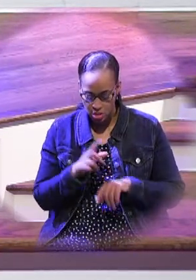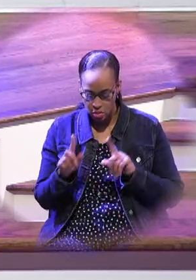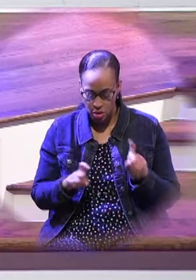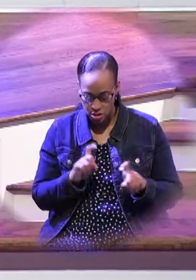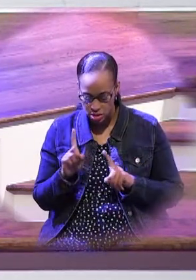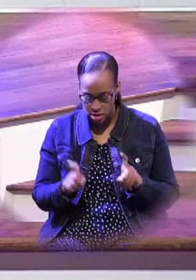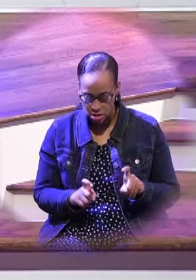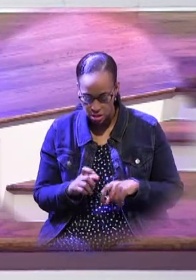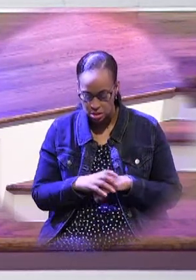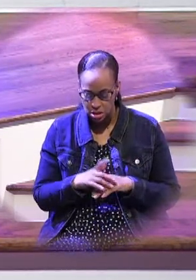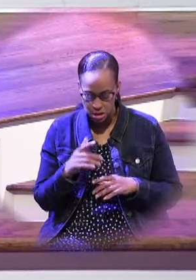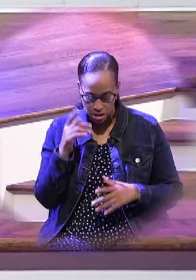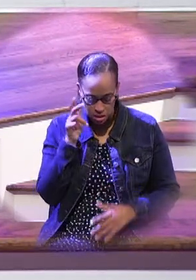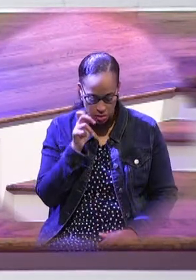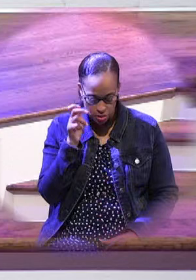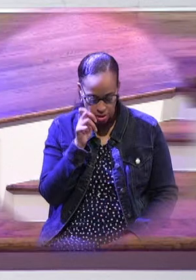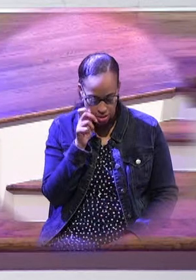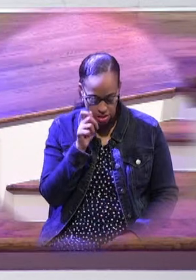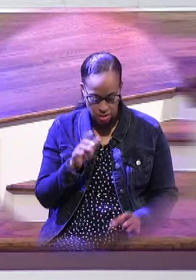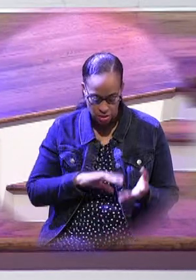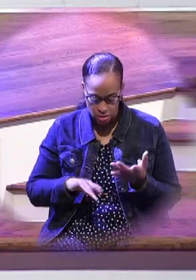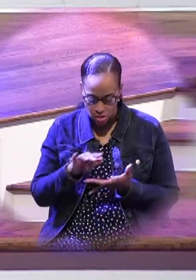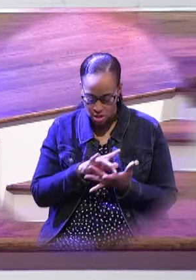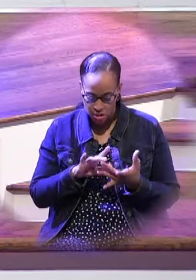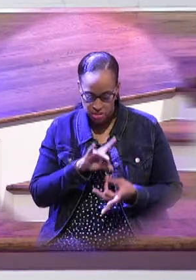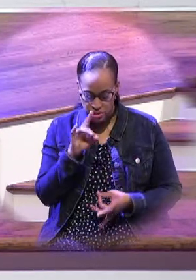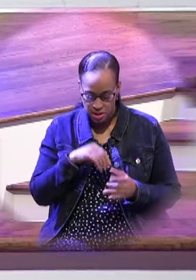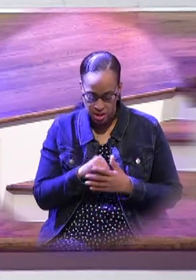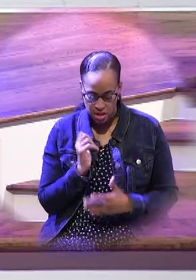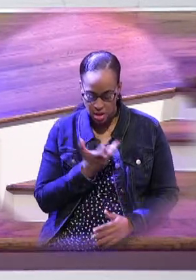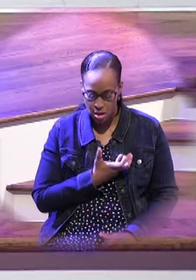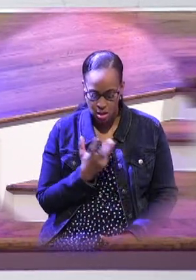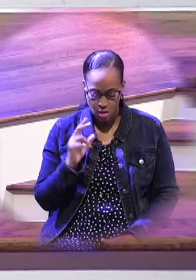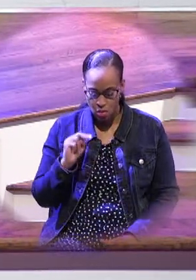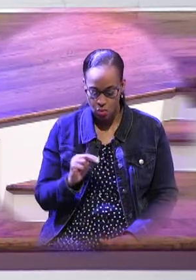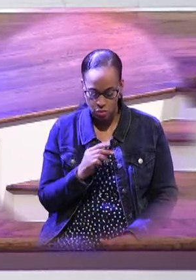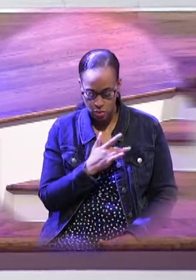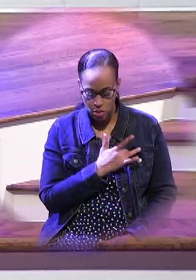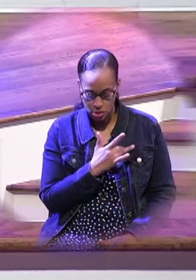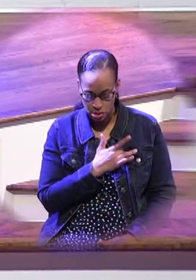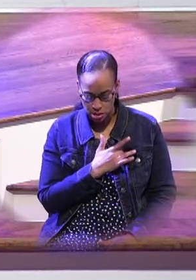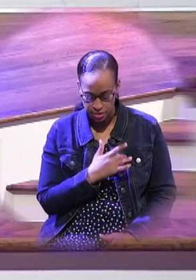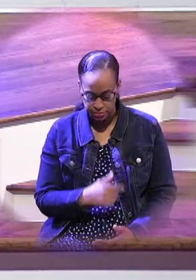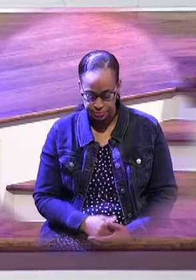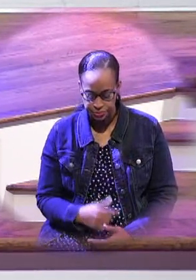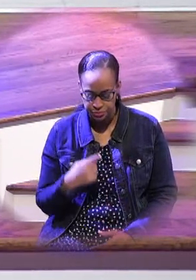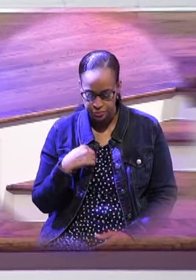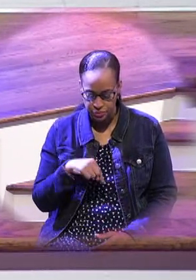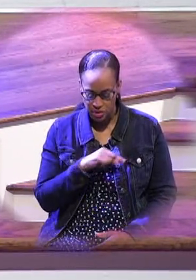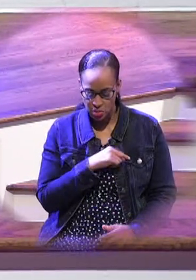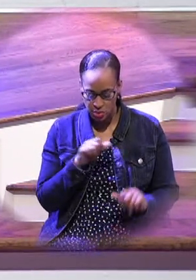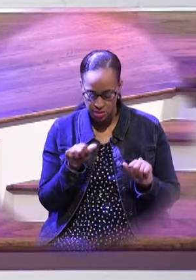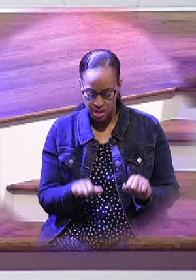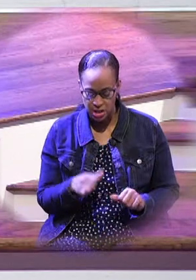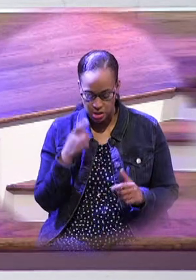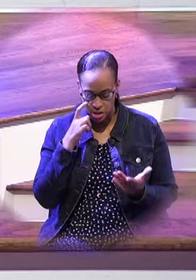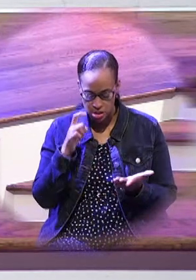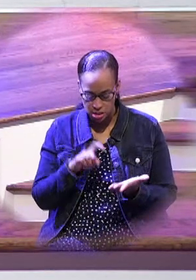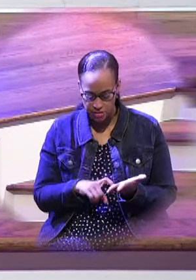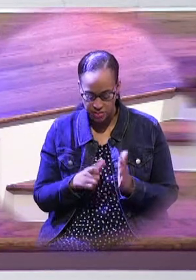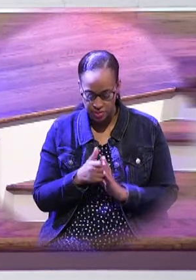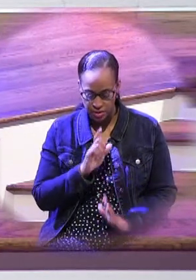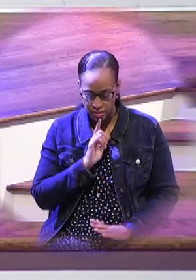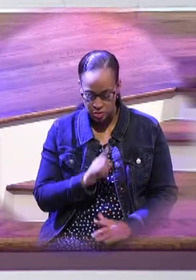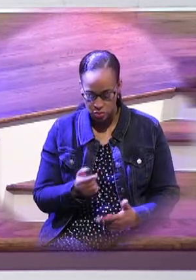and to listen deeply to the stirring of your Spirit in our own hearts, that we might discover where true life